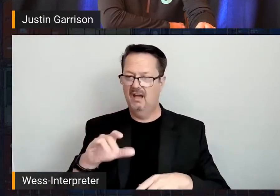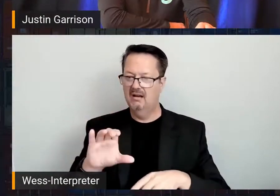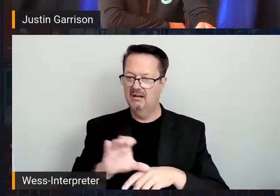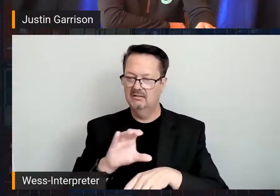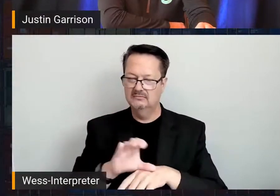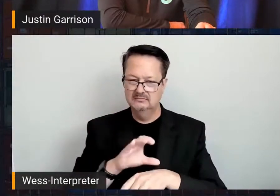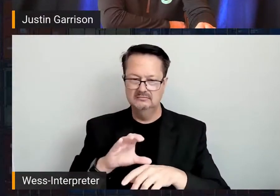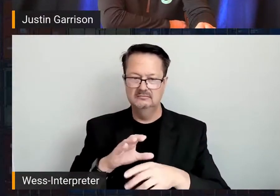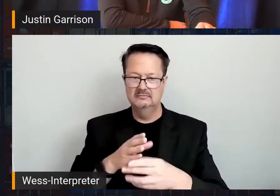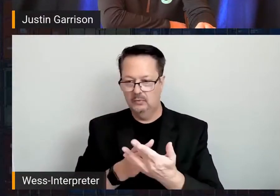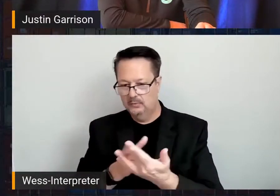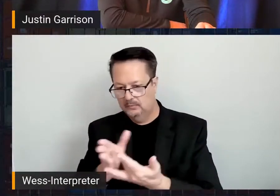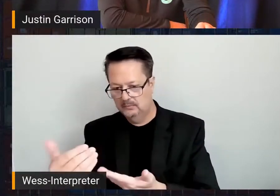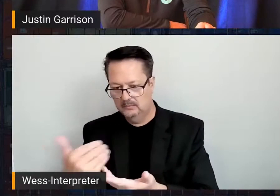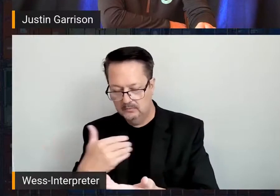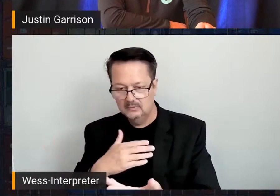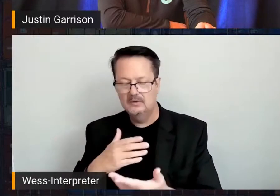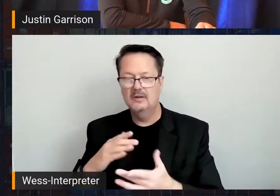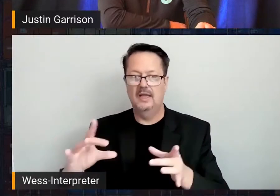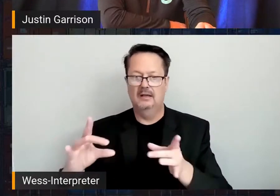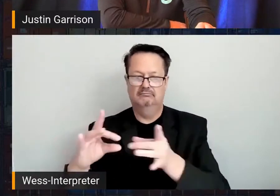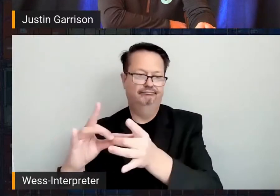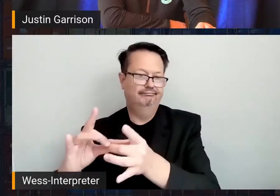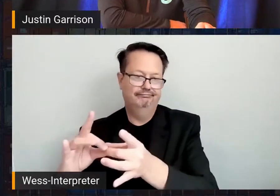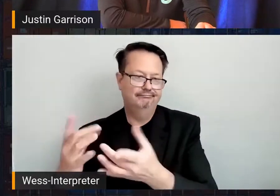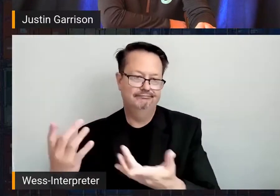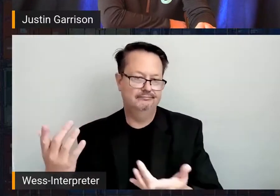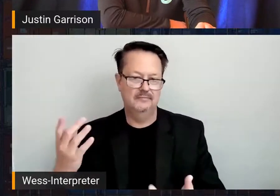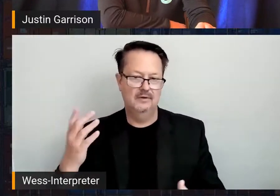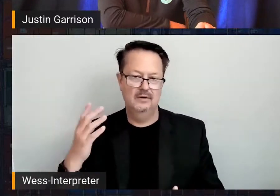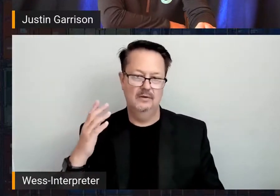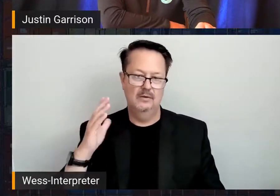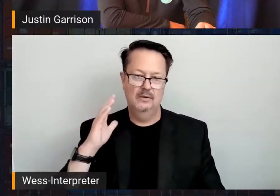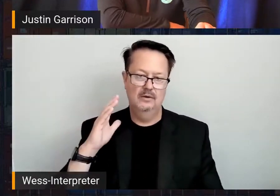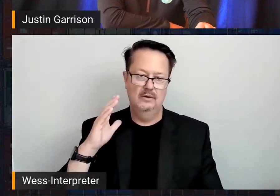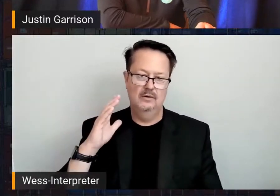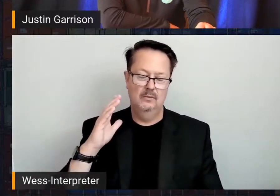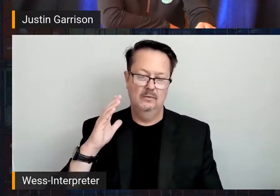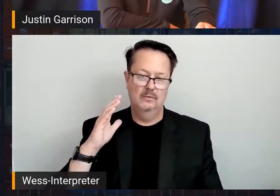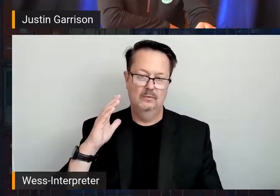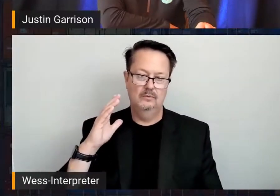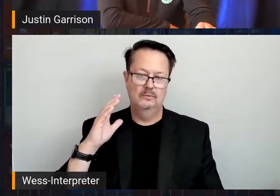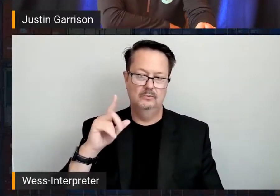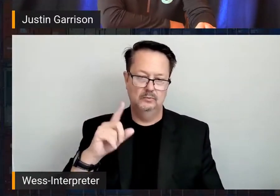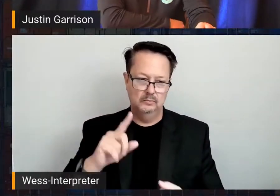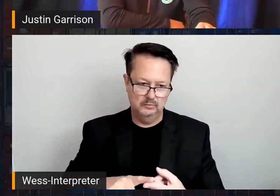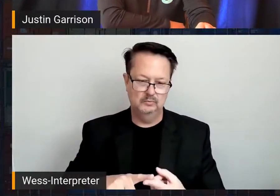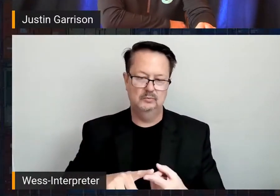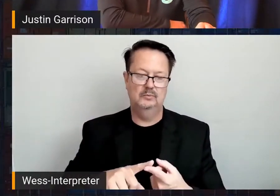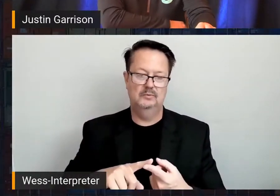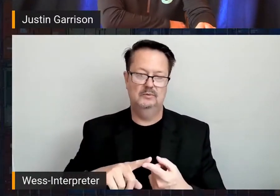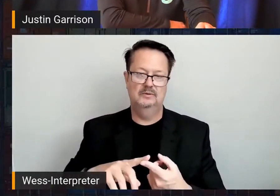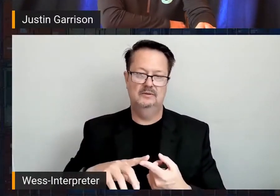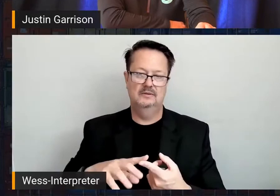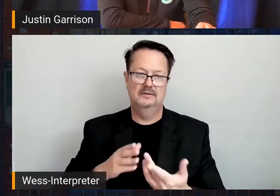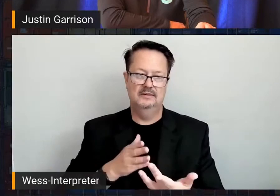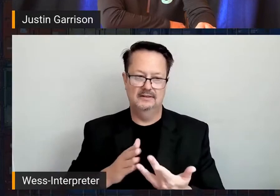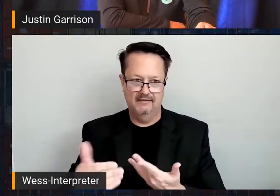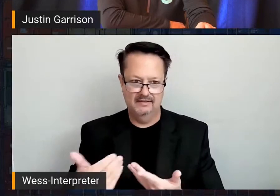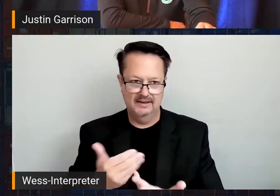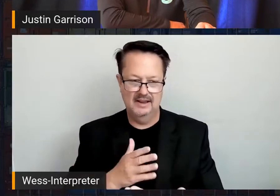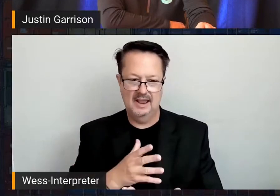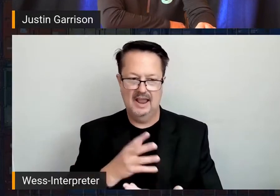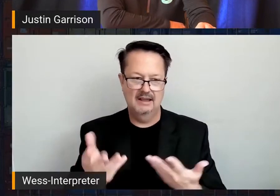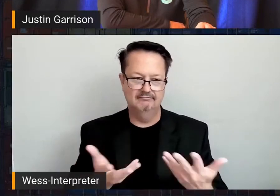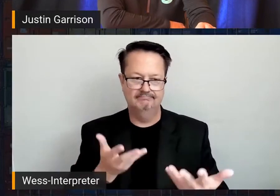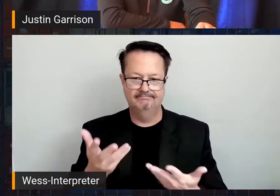EKS API will use this already established connection to navigate and